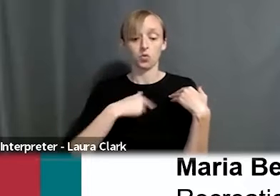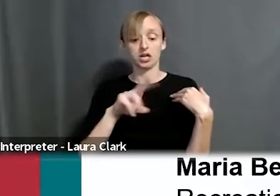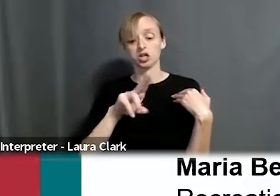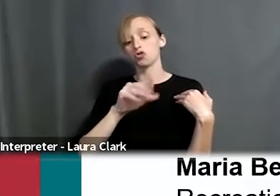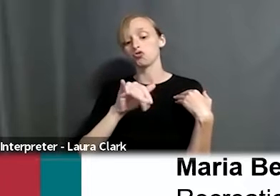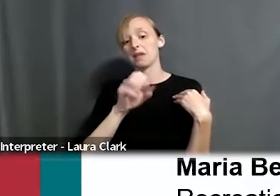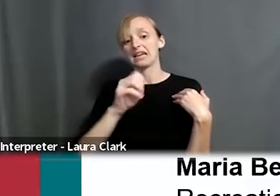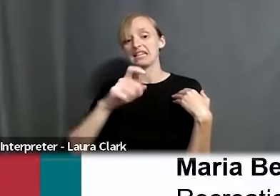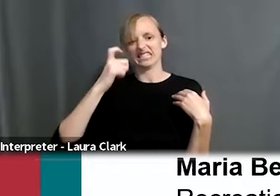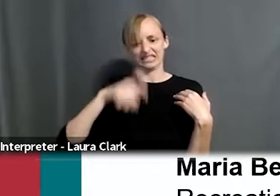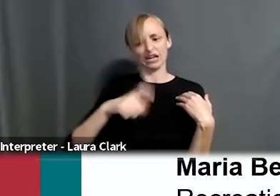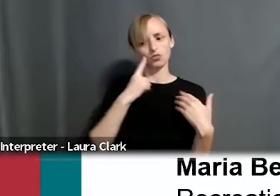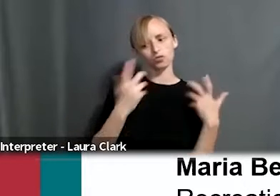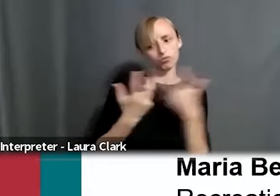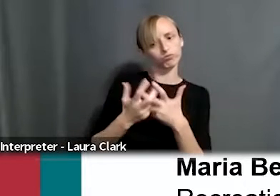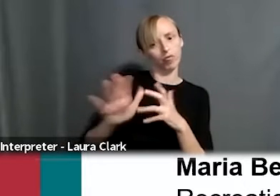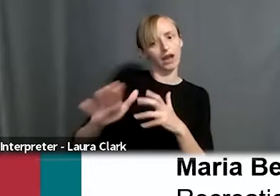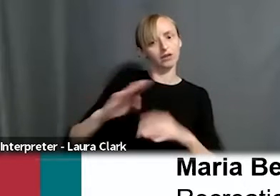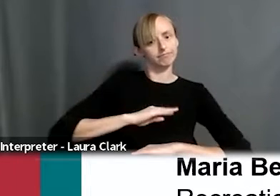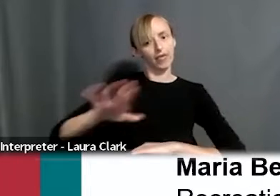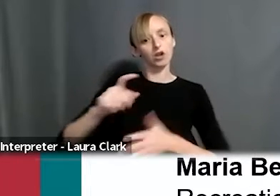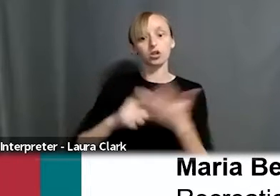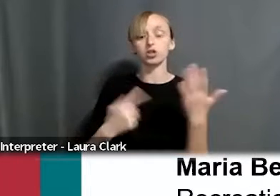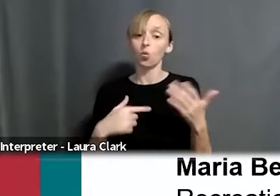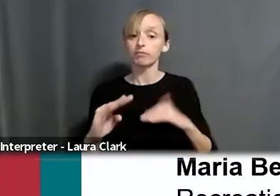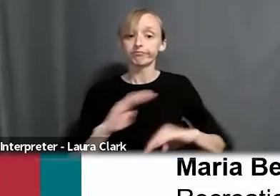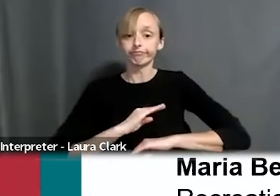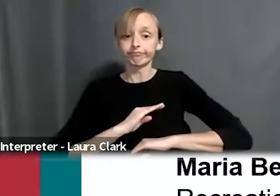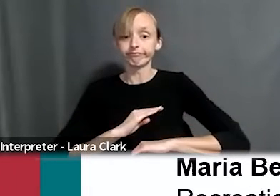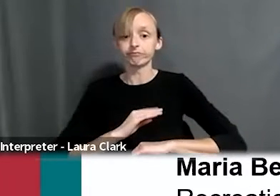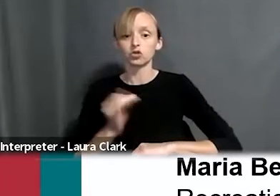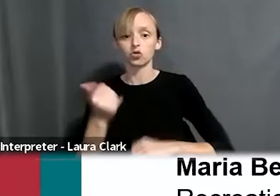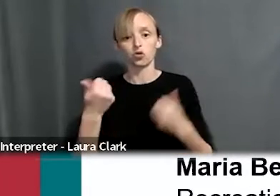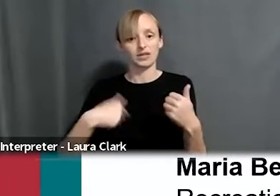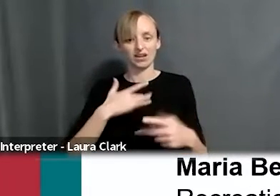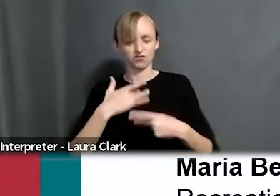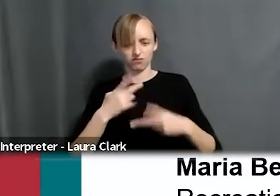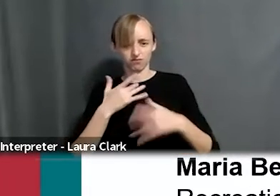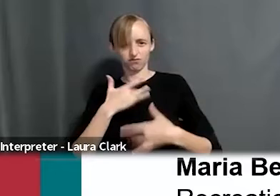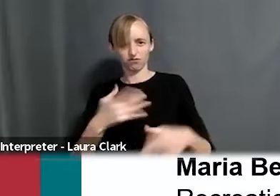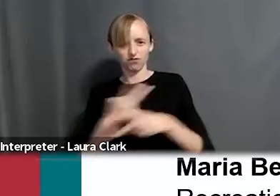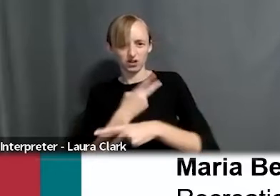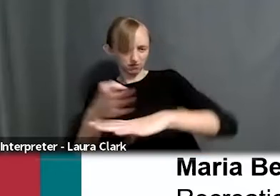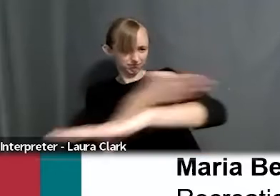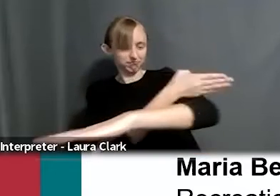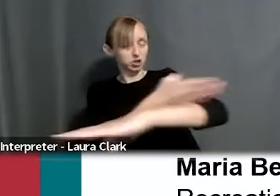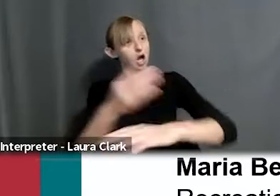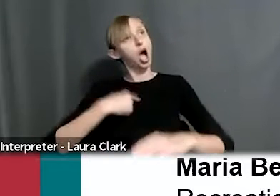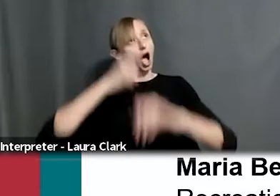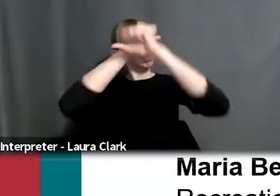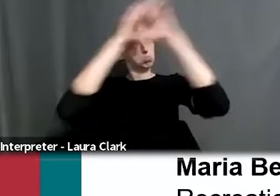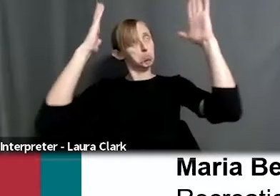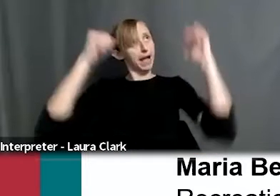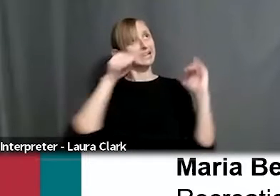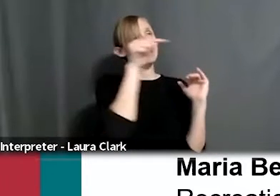we met that need as well. So UMAIS is really about figuring out where that continuum is, and it may not be always where we think it's going to